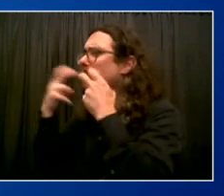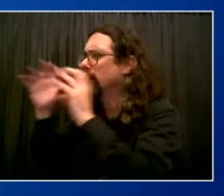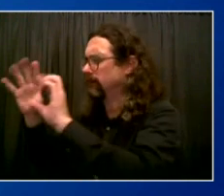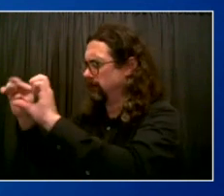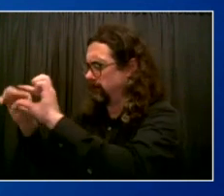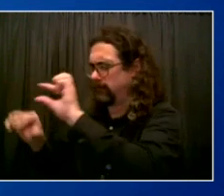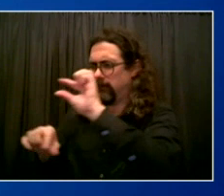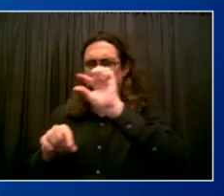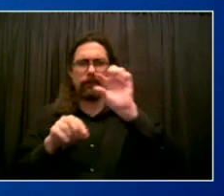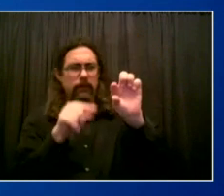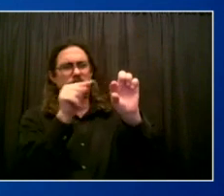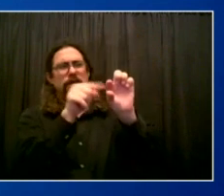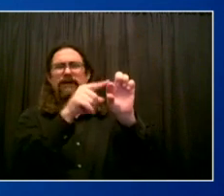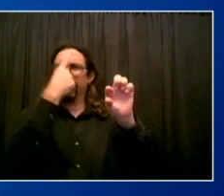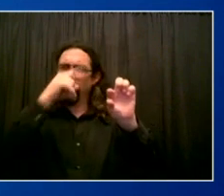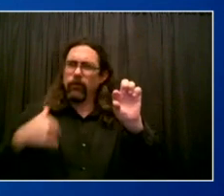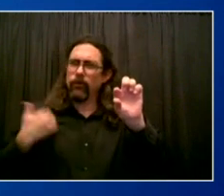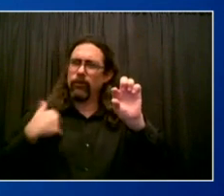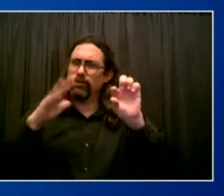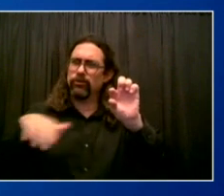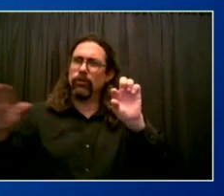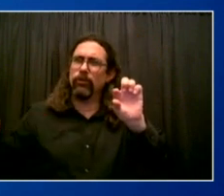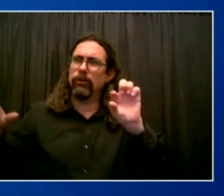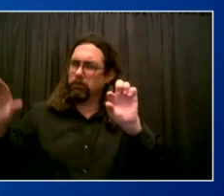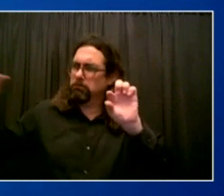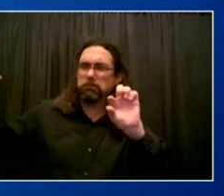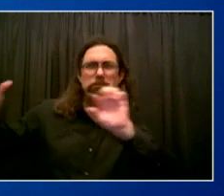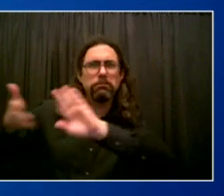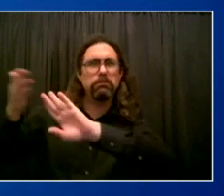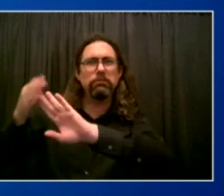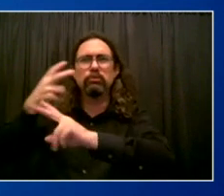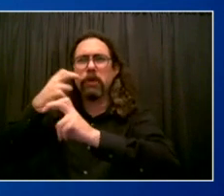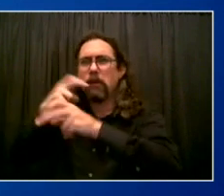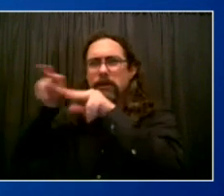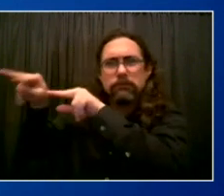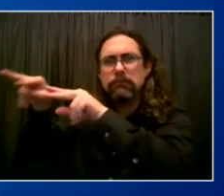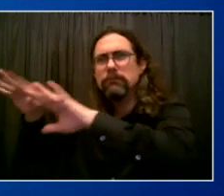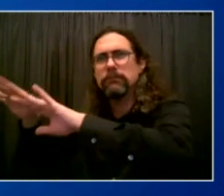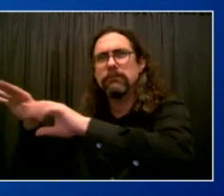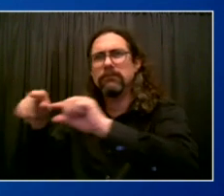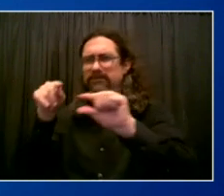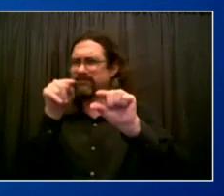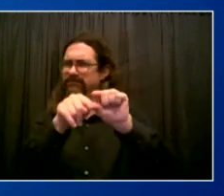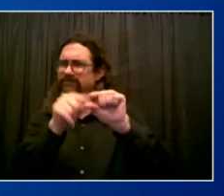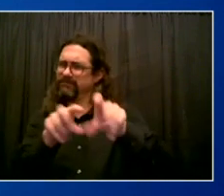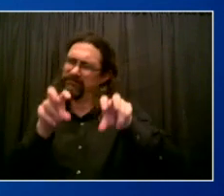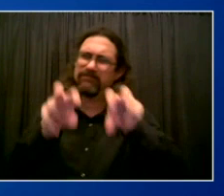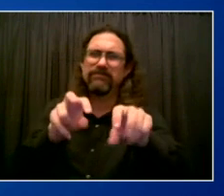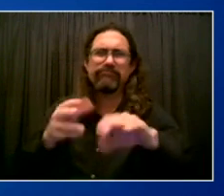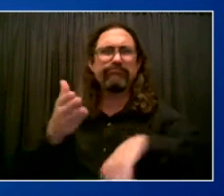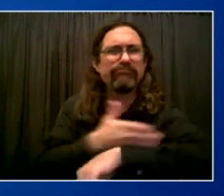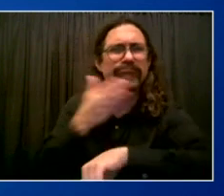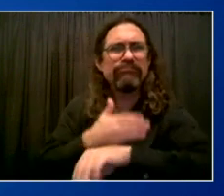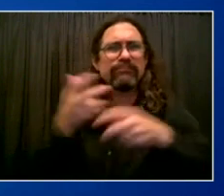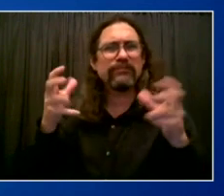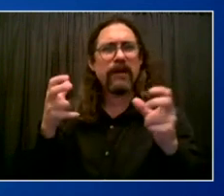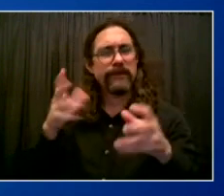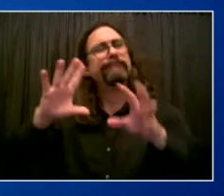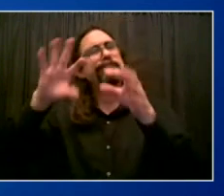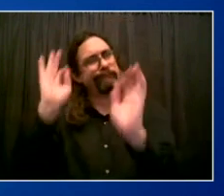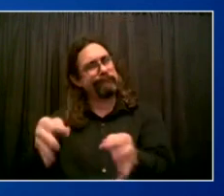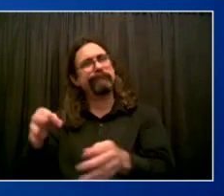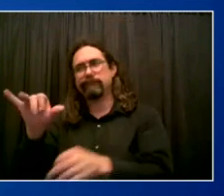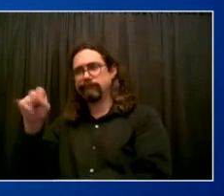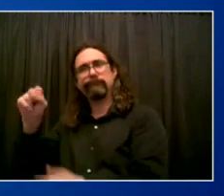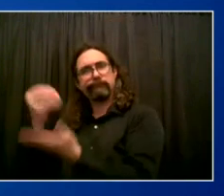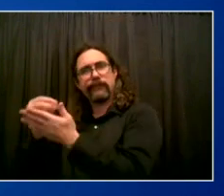courts across New York City in all 5 boroughs. Most recently last week, the 15th court opened at Richmond Terrace Houses in Staten